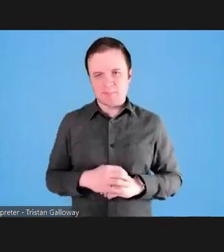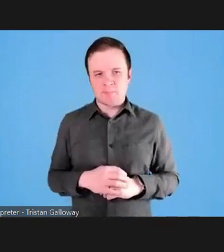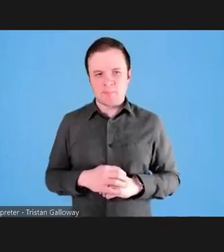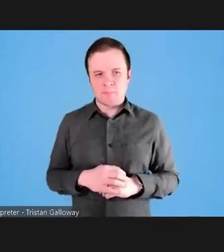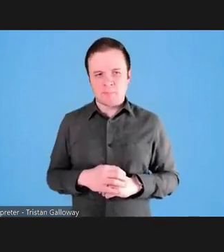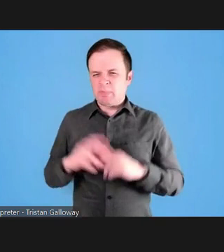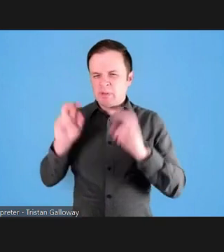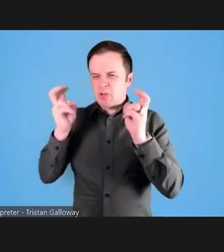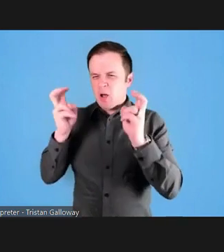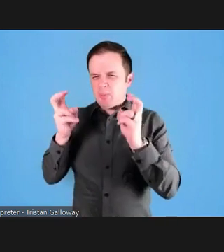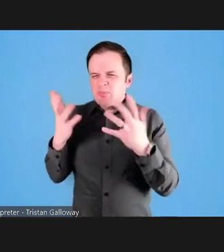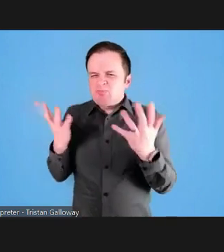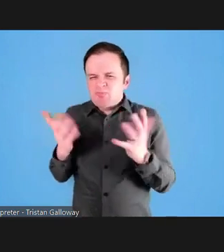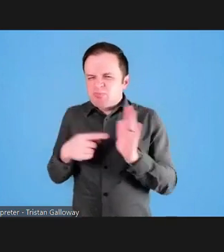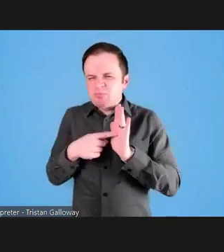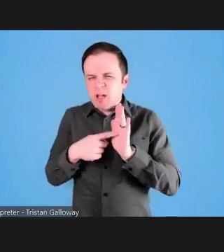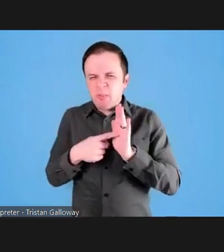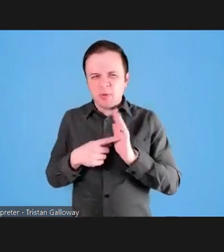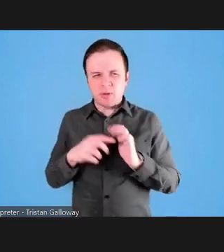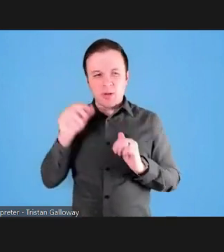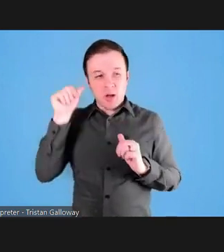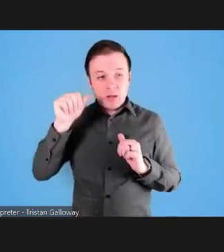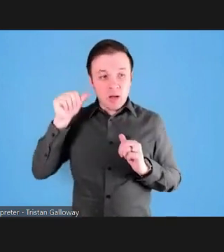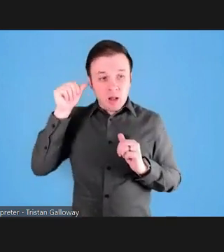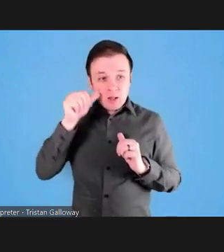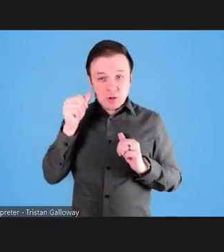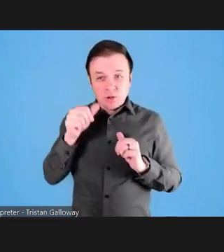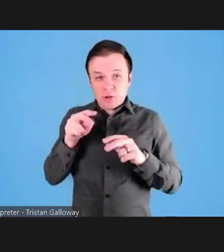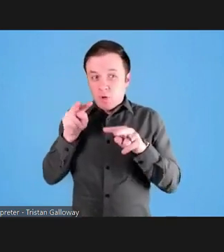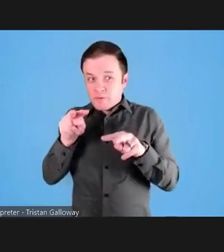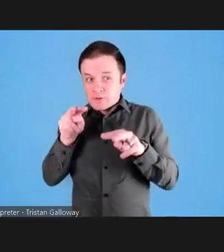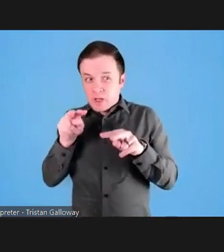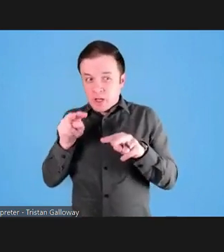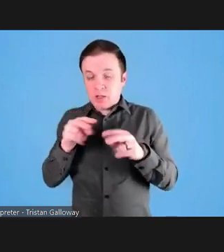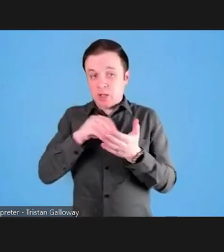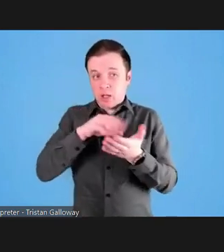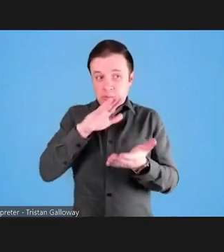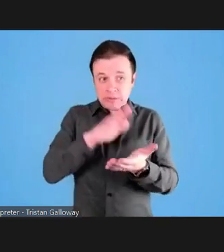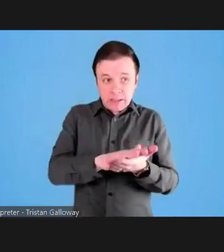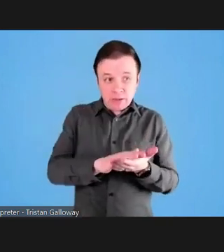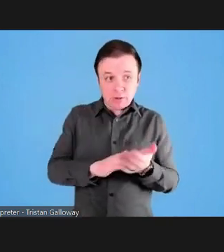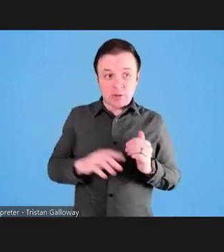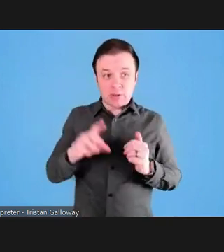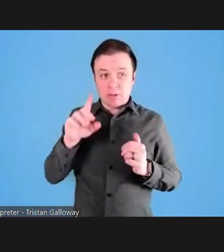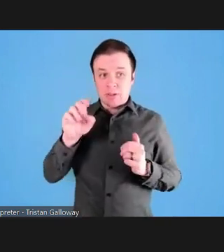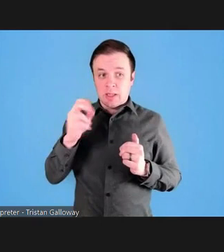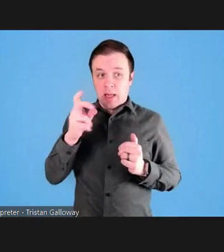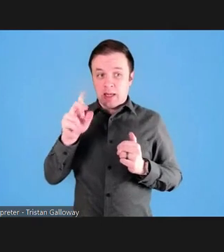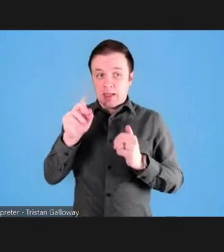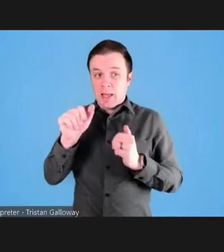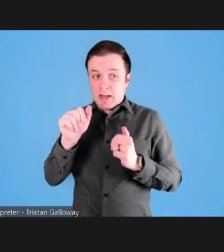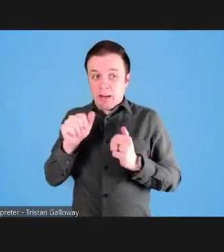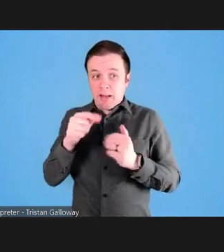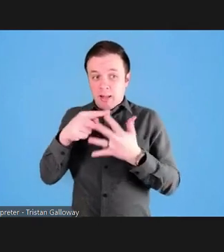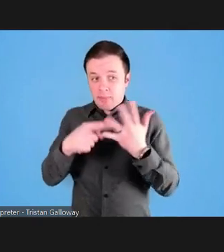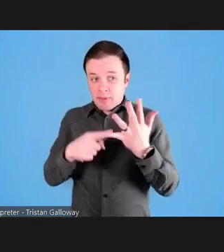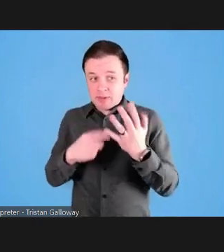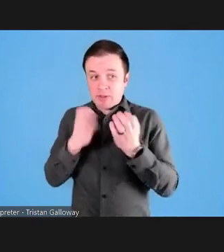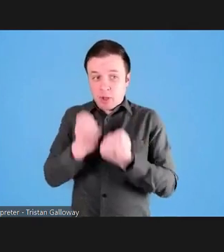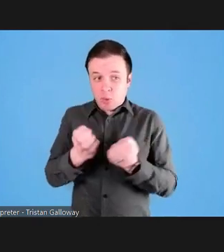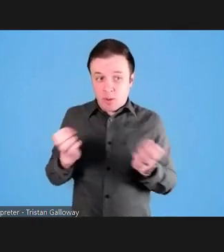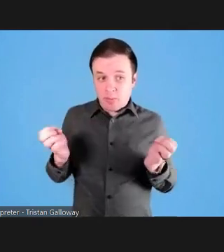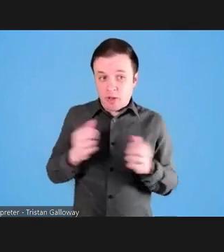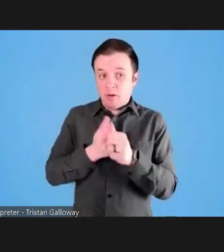Topics include audiology oversight, documentation, EHDI data elements, equipment, follow-up, hospital